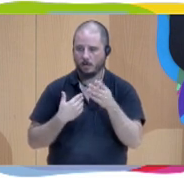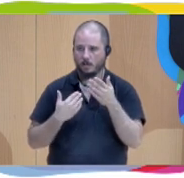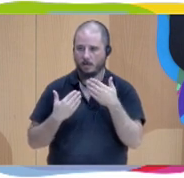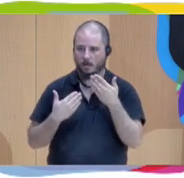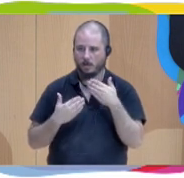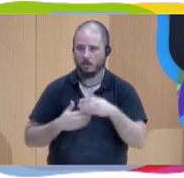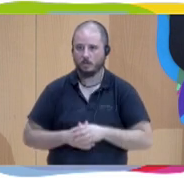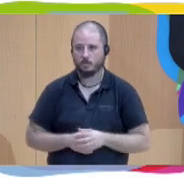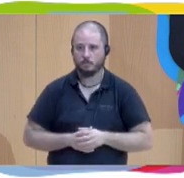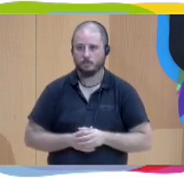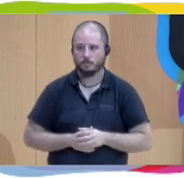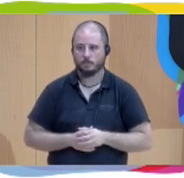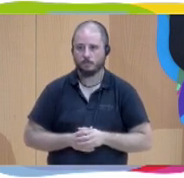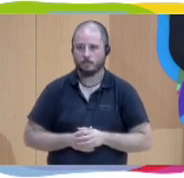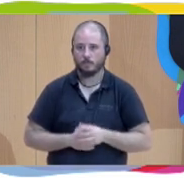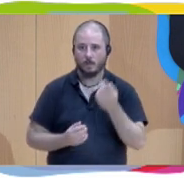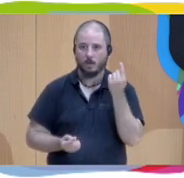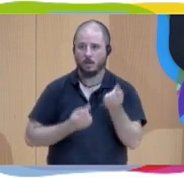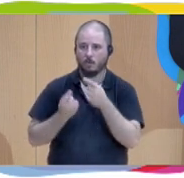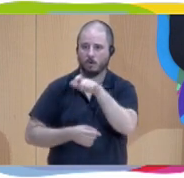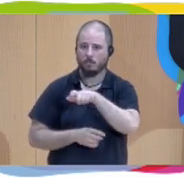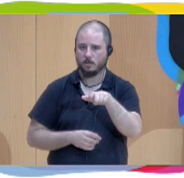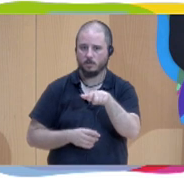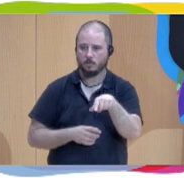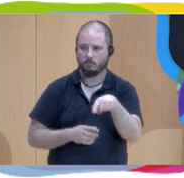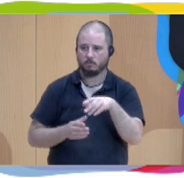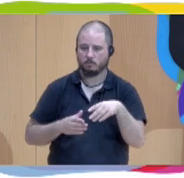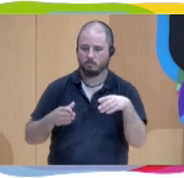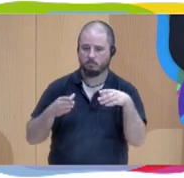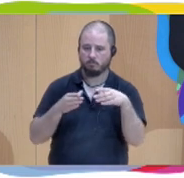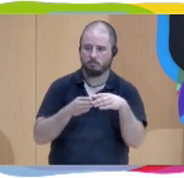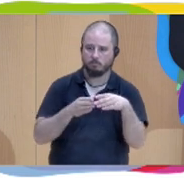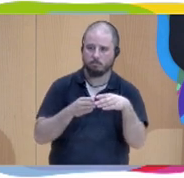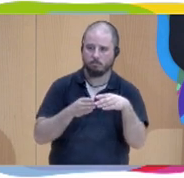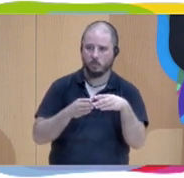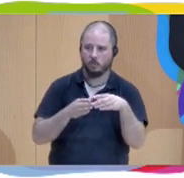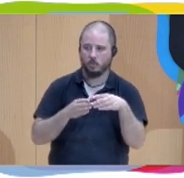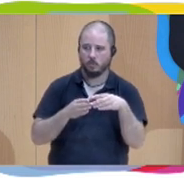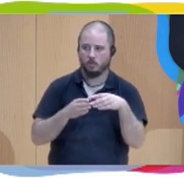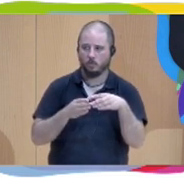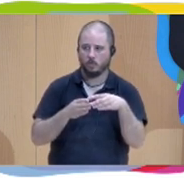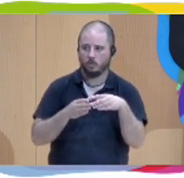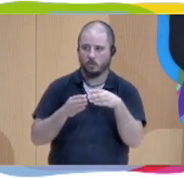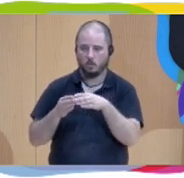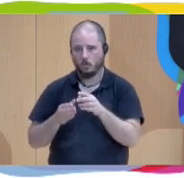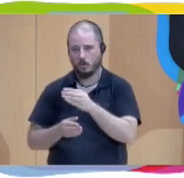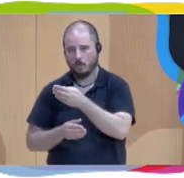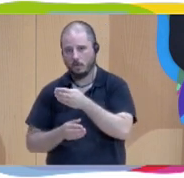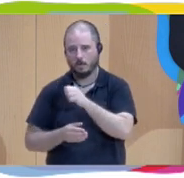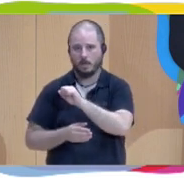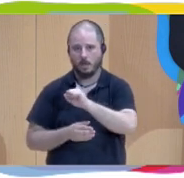one of those groups or two or somebody maybe in three of those groups. So